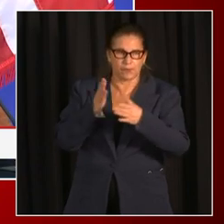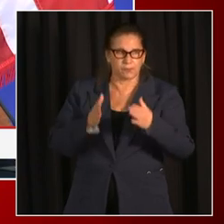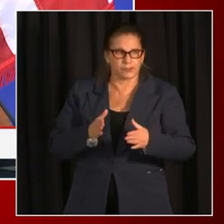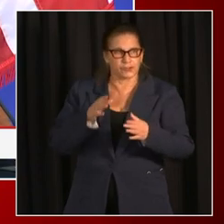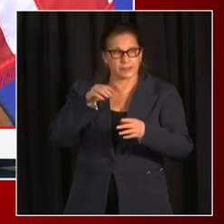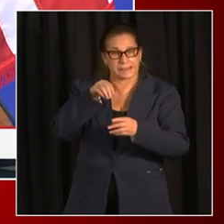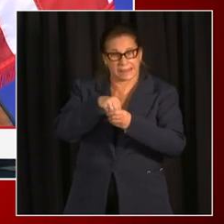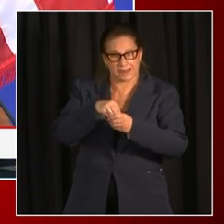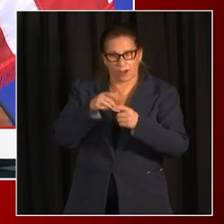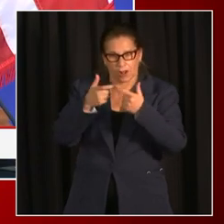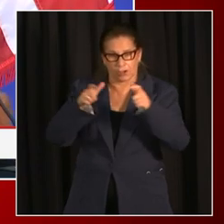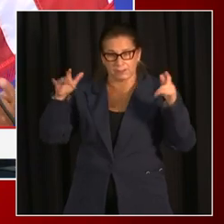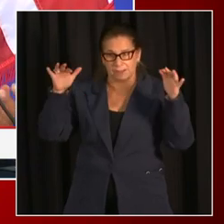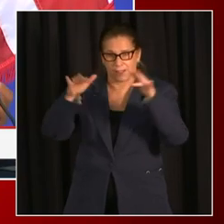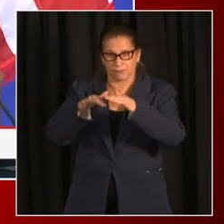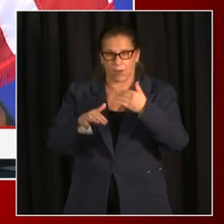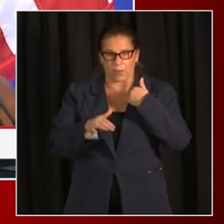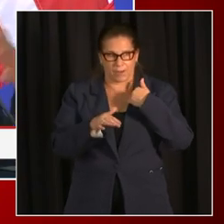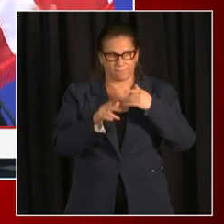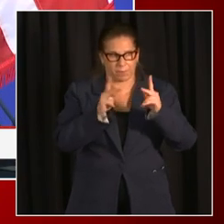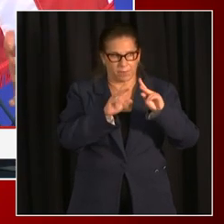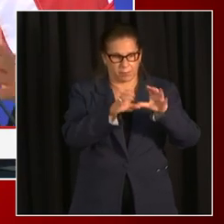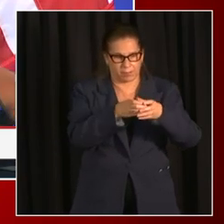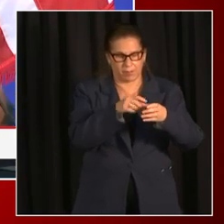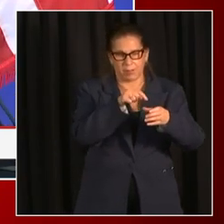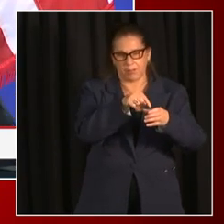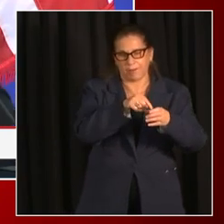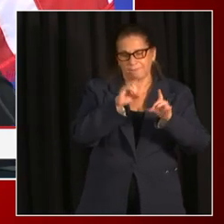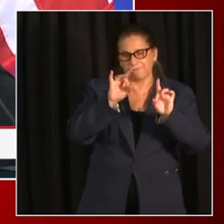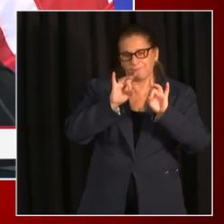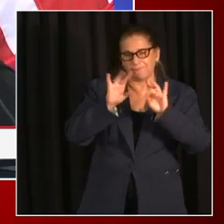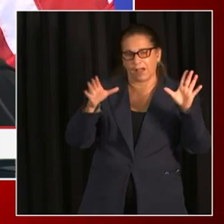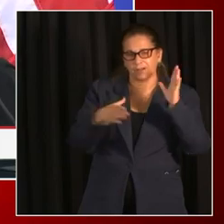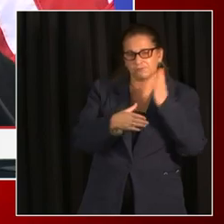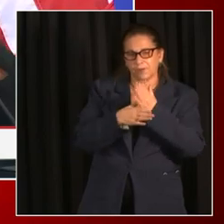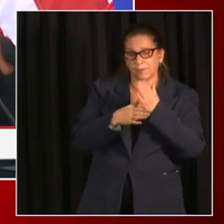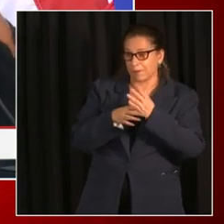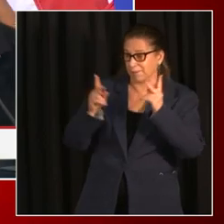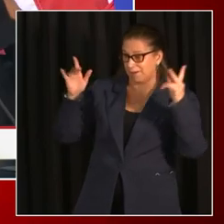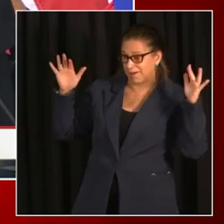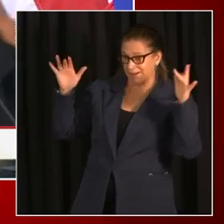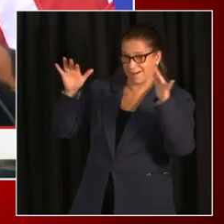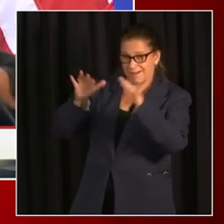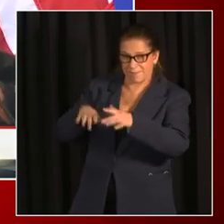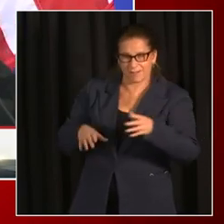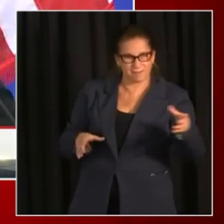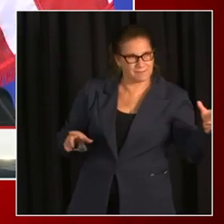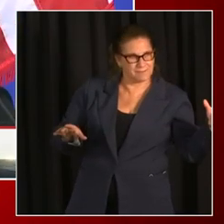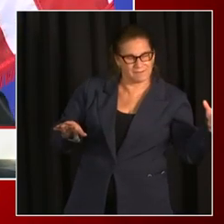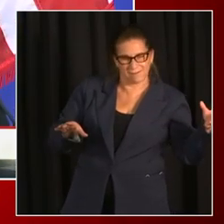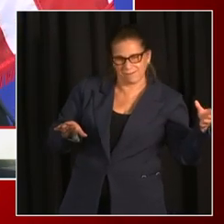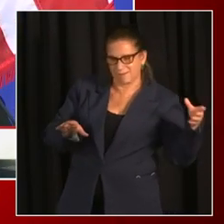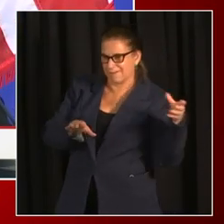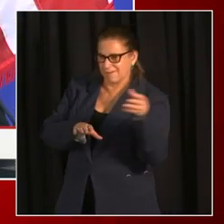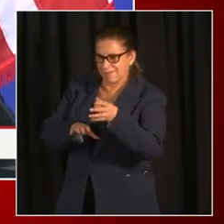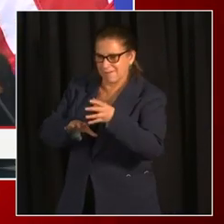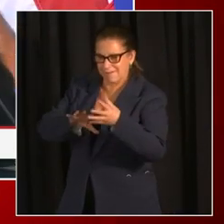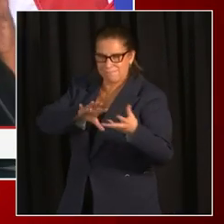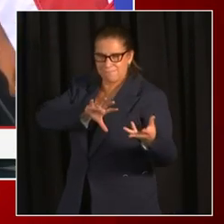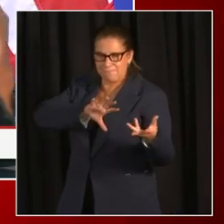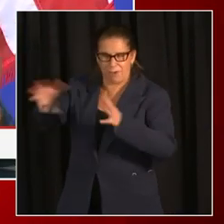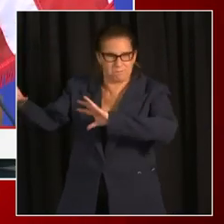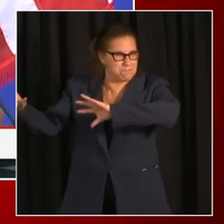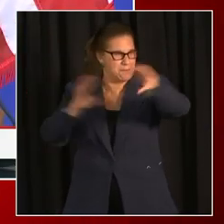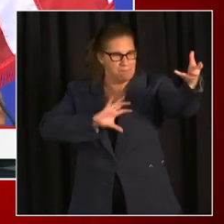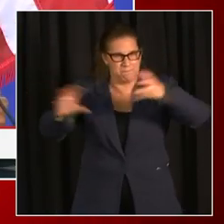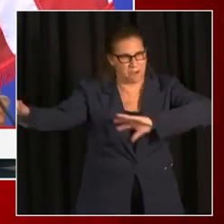working together around them. And keep in mind, having large gatherings isn't new, but we are kind